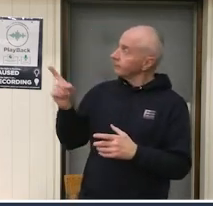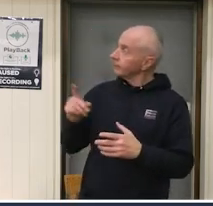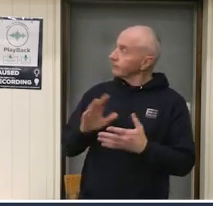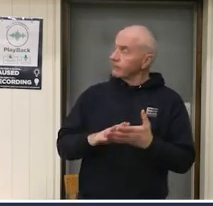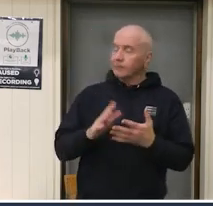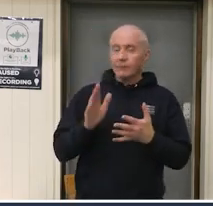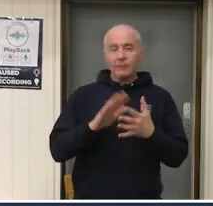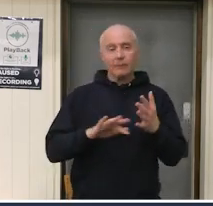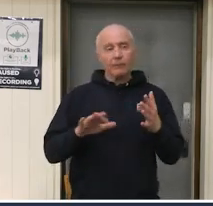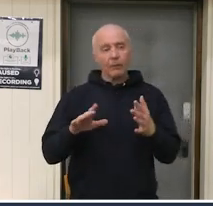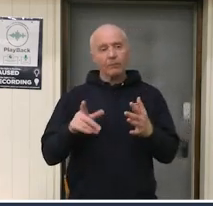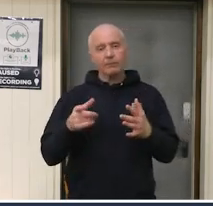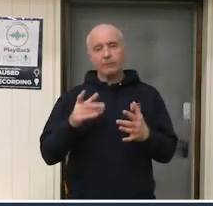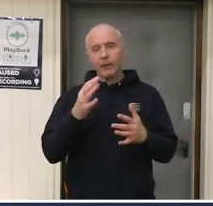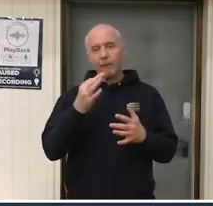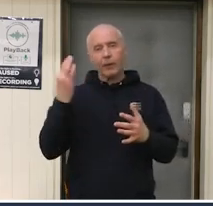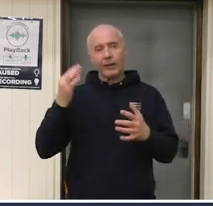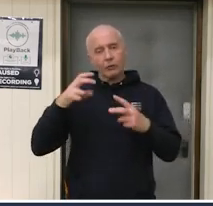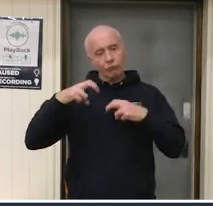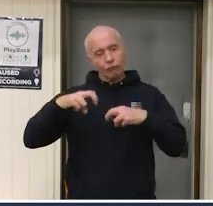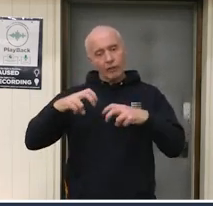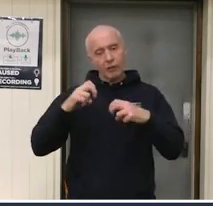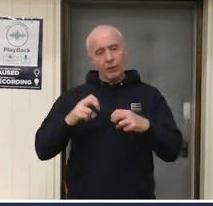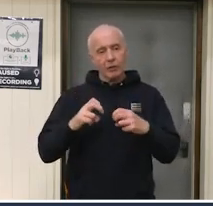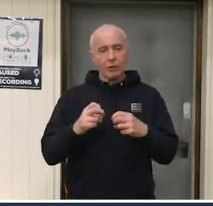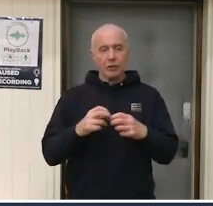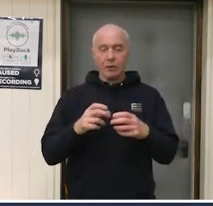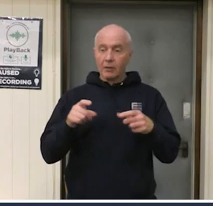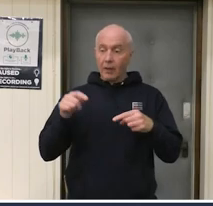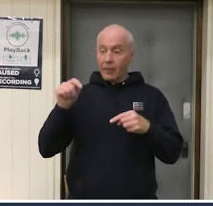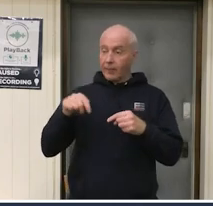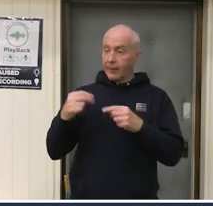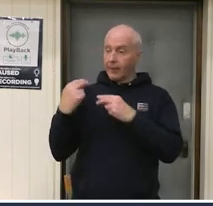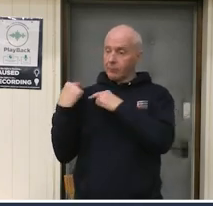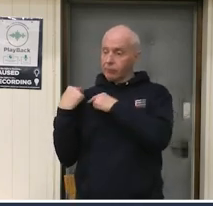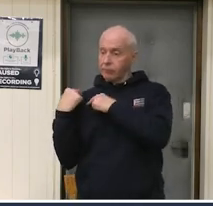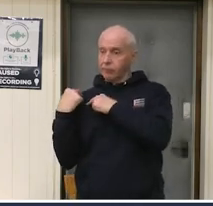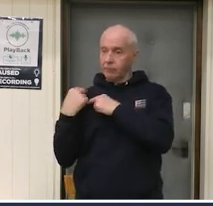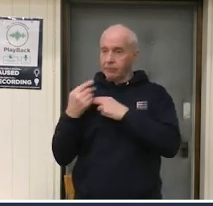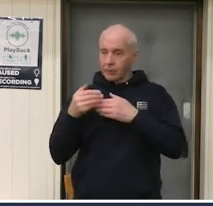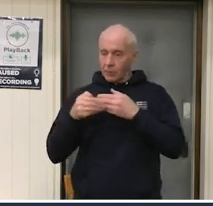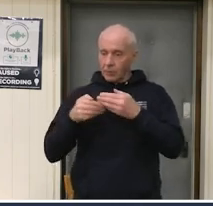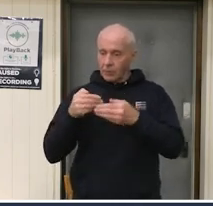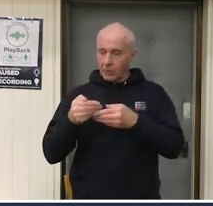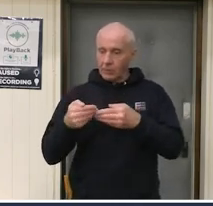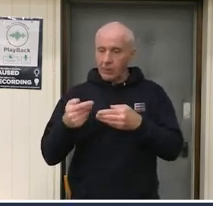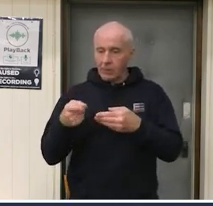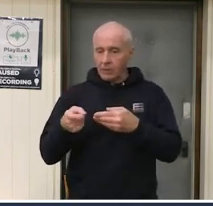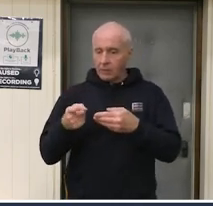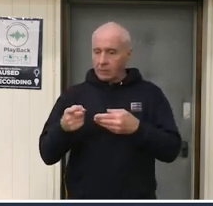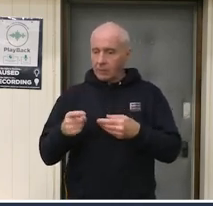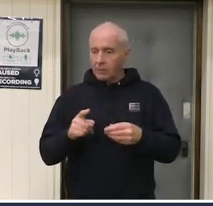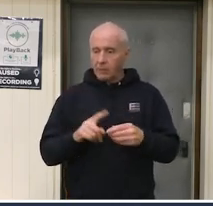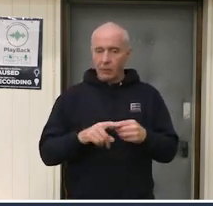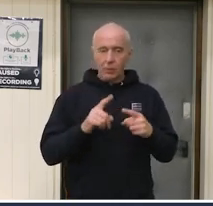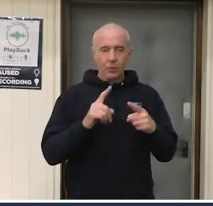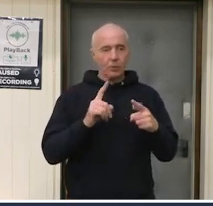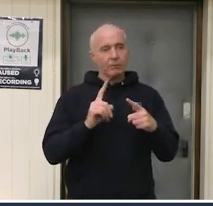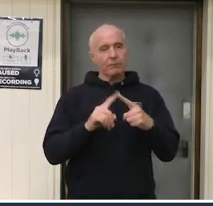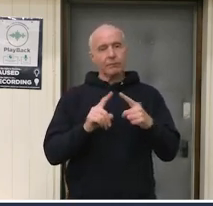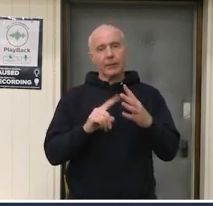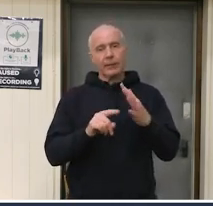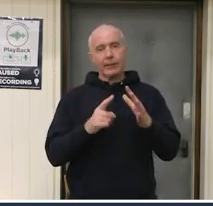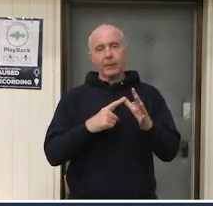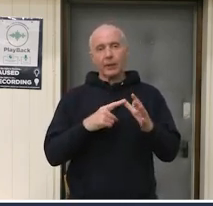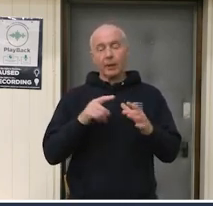research organization. They are going to be responsible for delivering the next step, one of the next step devices in the south of France, called ITER, which I'll talk a little bit